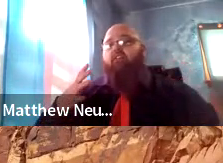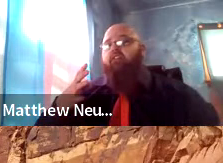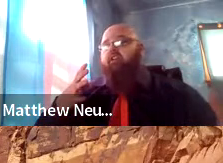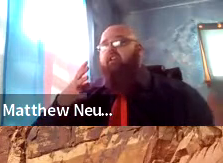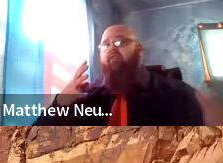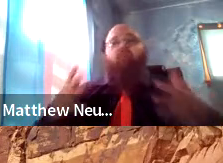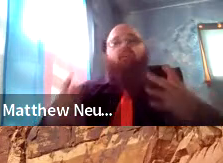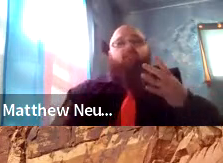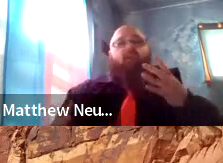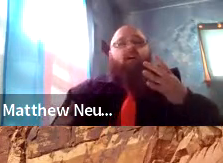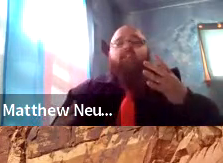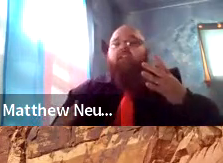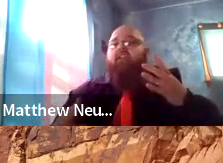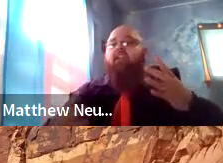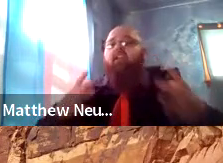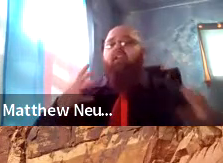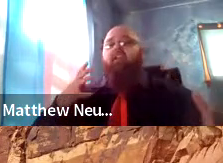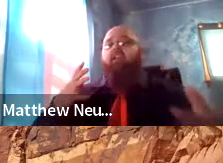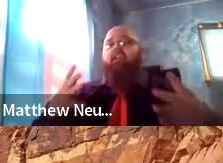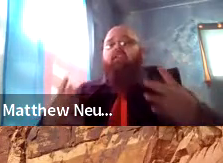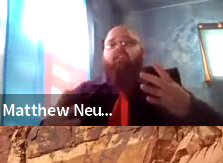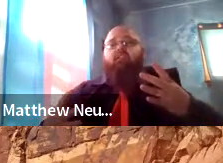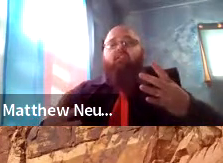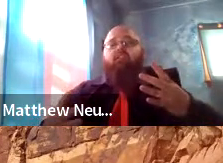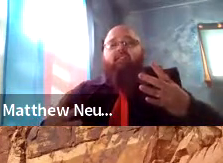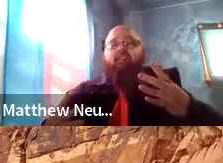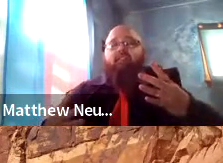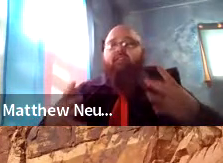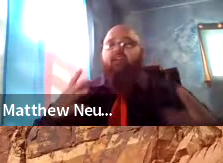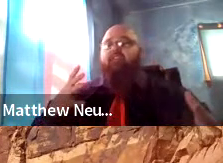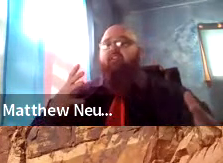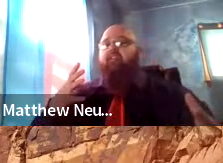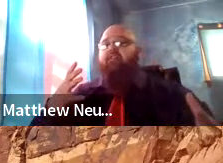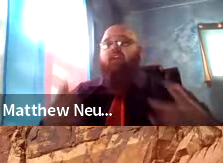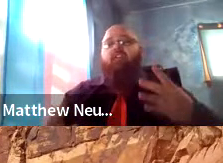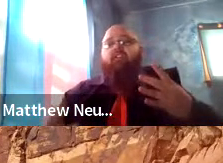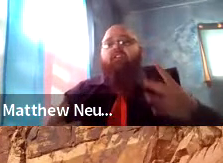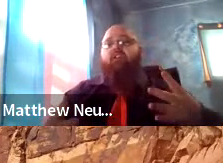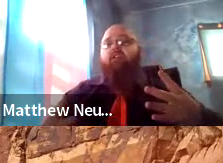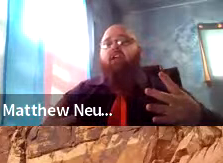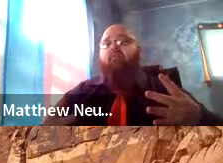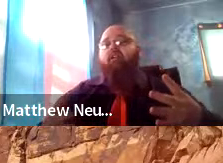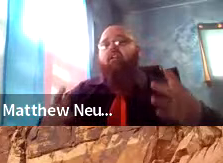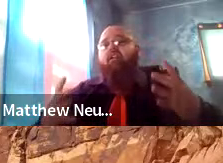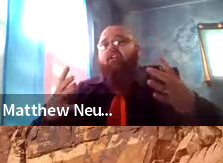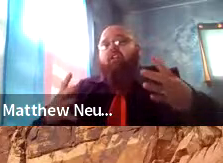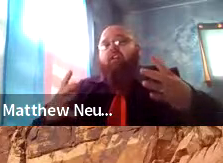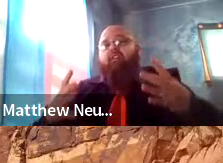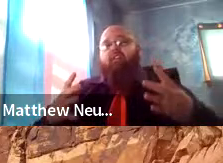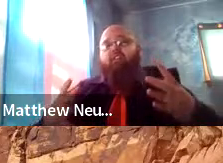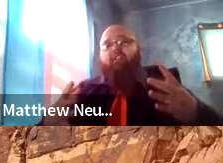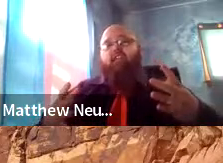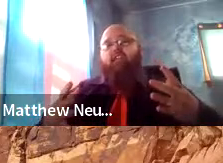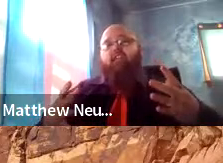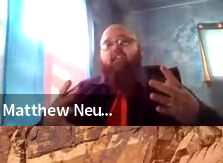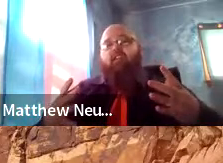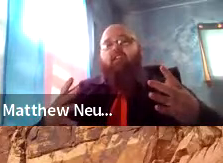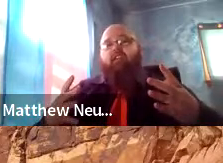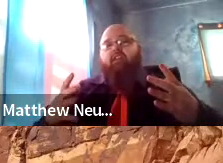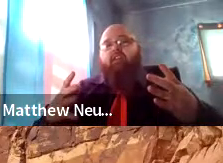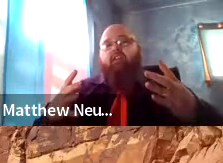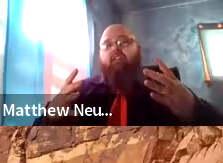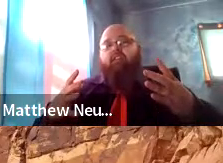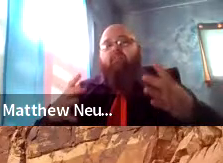about COVID and monkeypox and any diseases and vaccines and viruses coming up, you have to